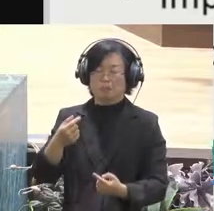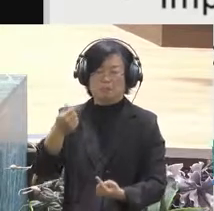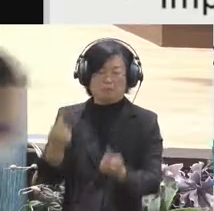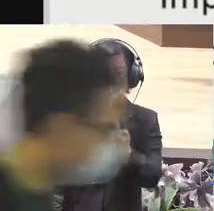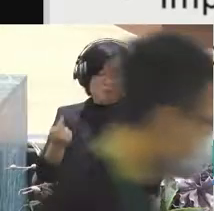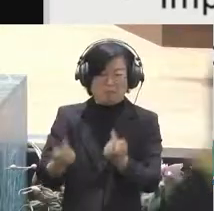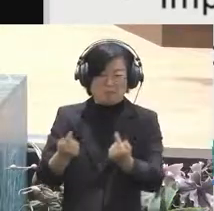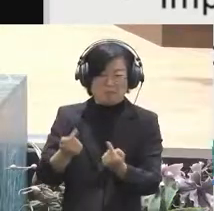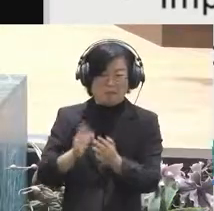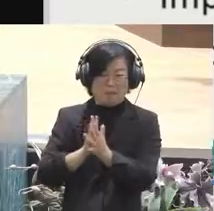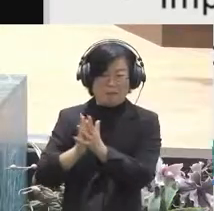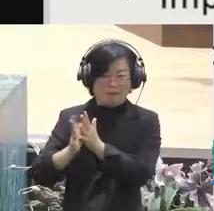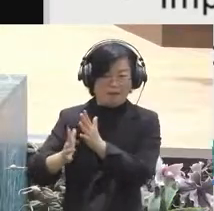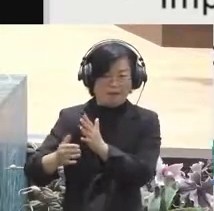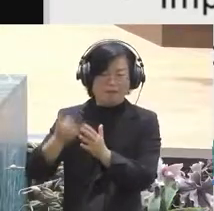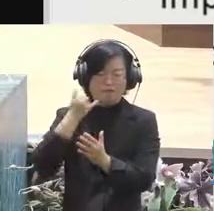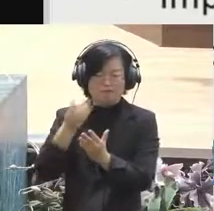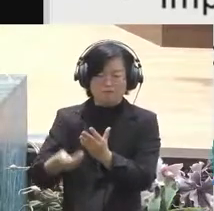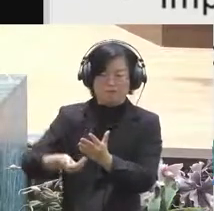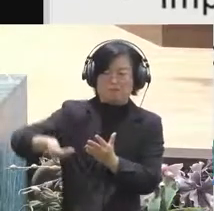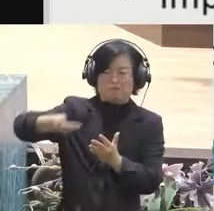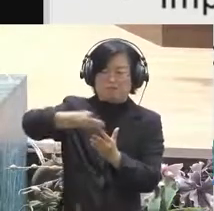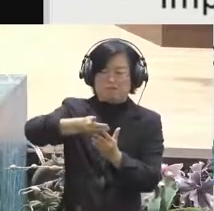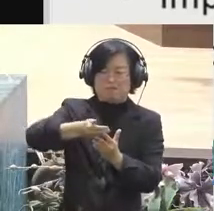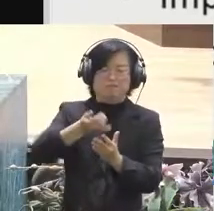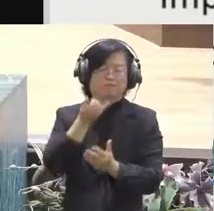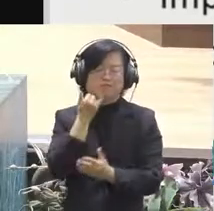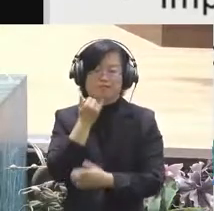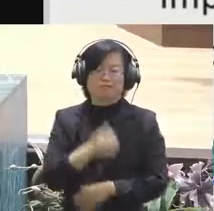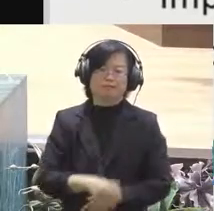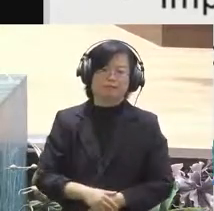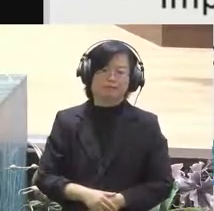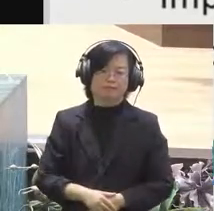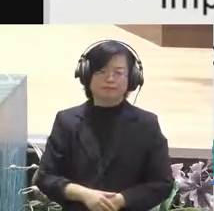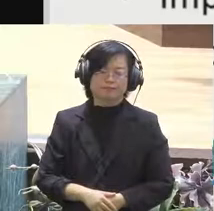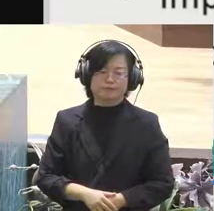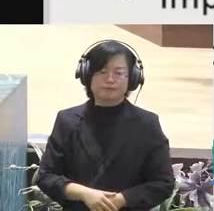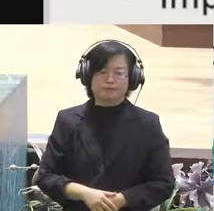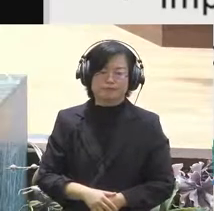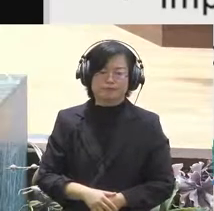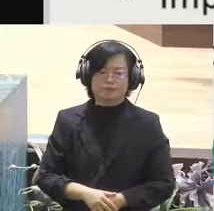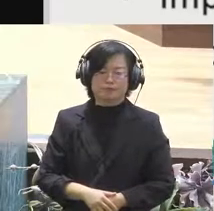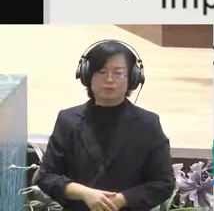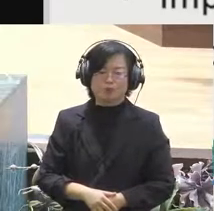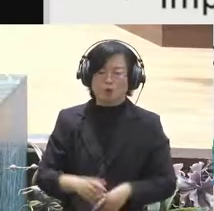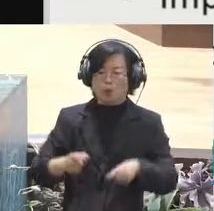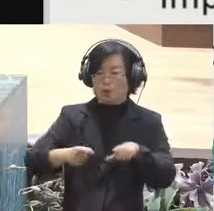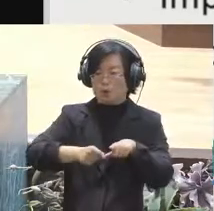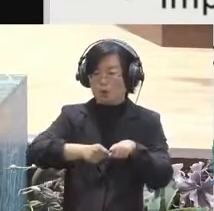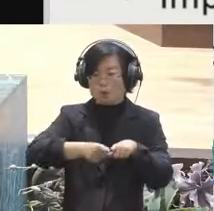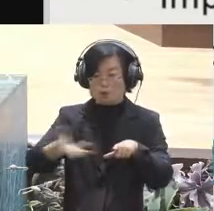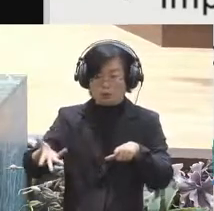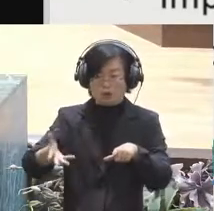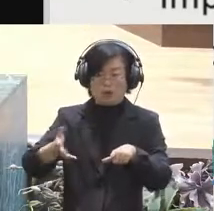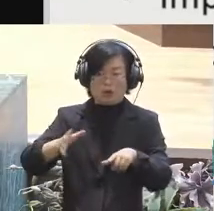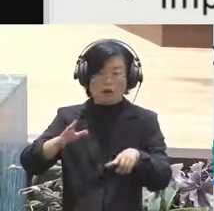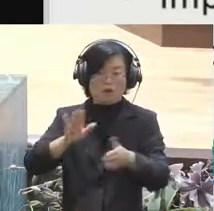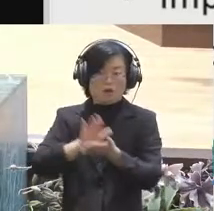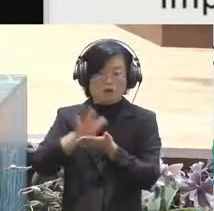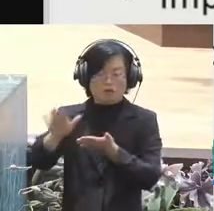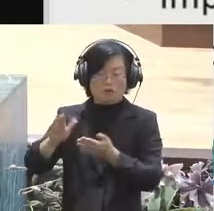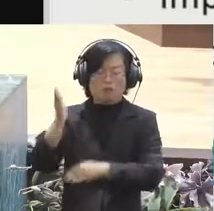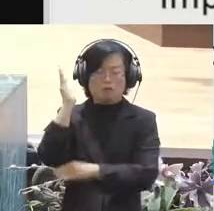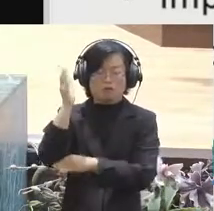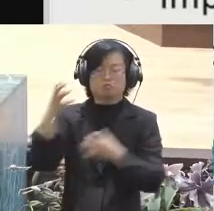Once you publish the data publicly, so obviously you are accountable to the citizen. So the citizen feedback loop is very